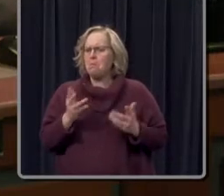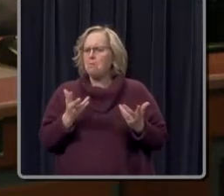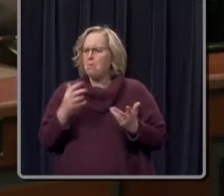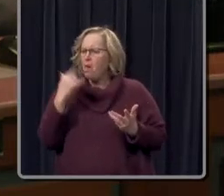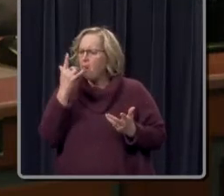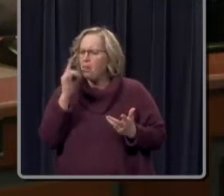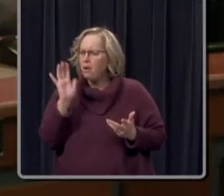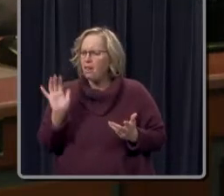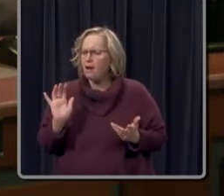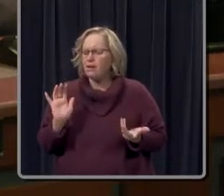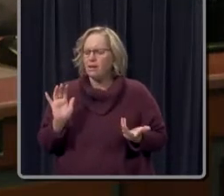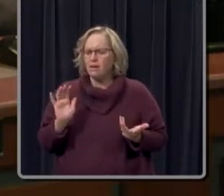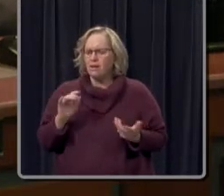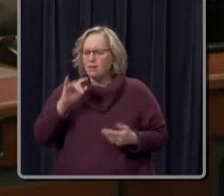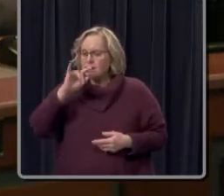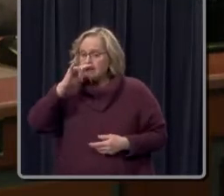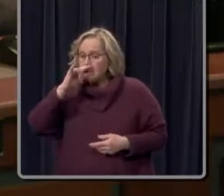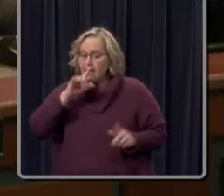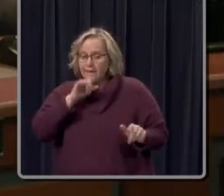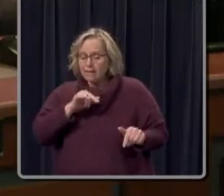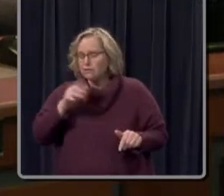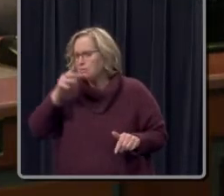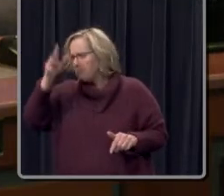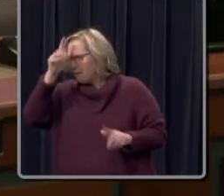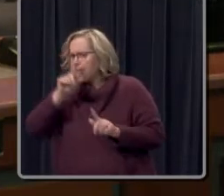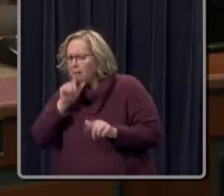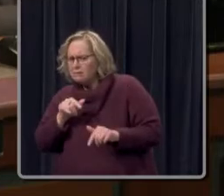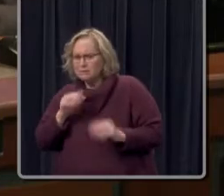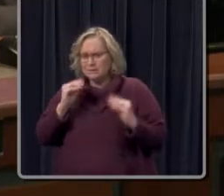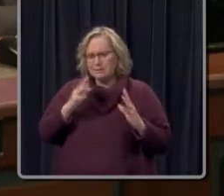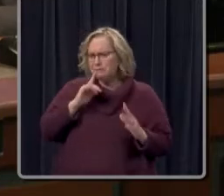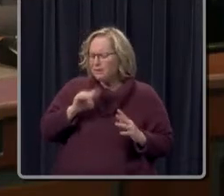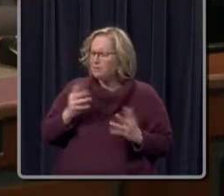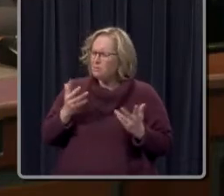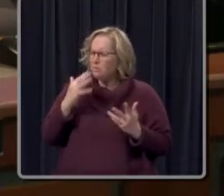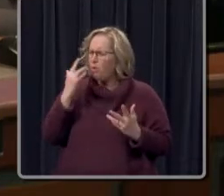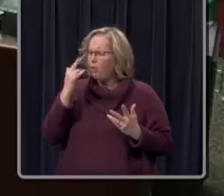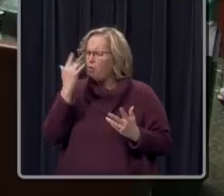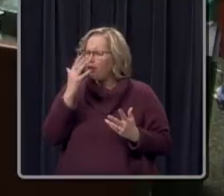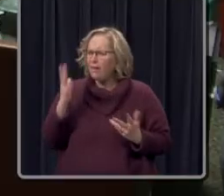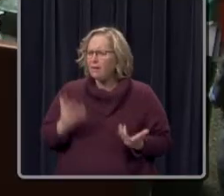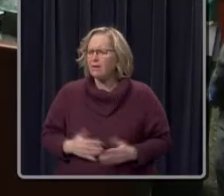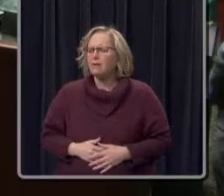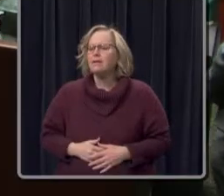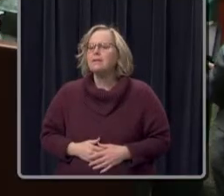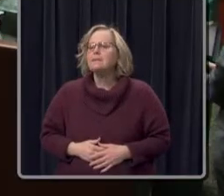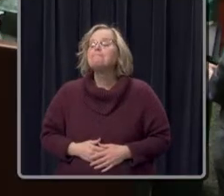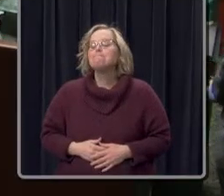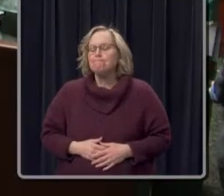the child answer, parent, teacher? I'd love to hear about that. Of course, yeah. So there's,